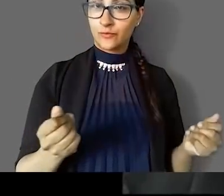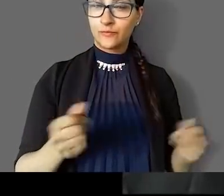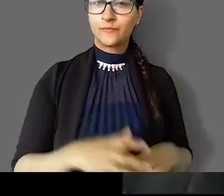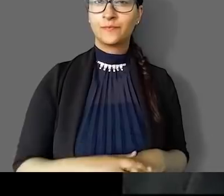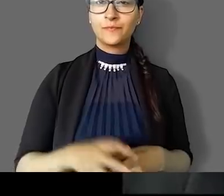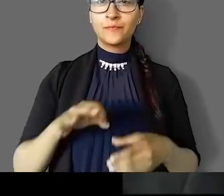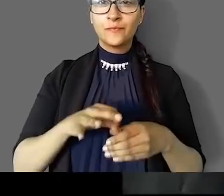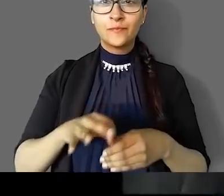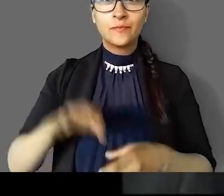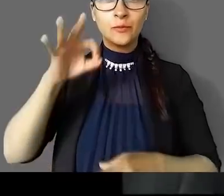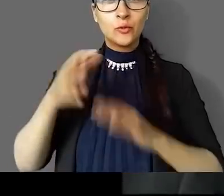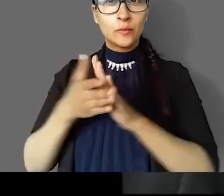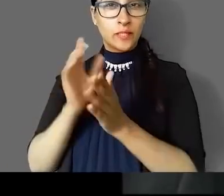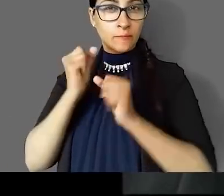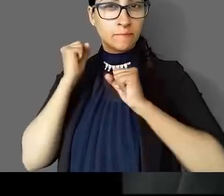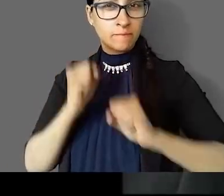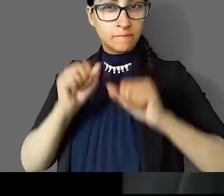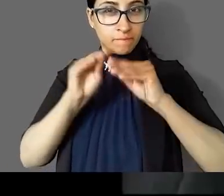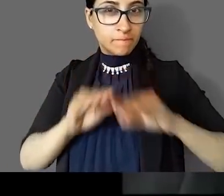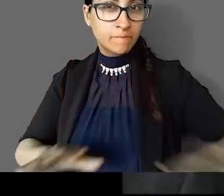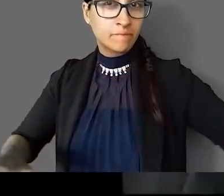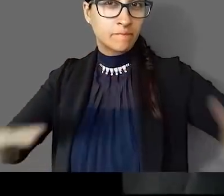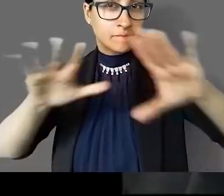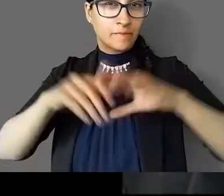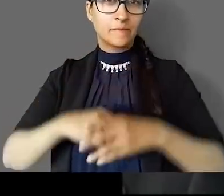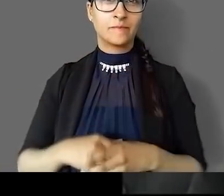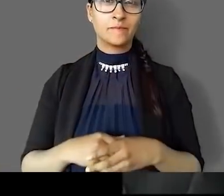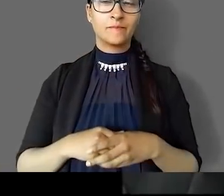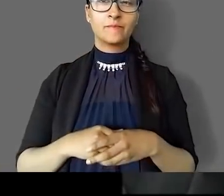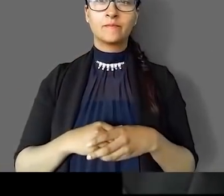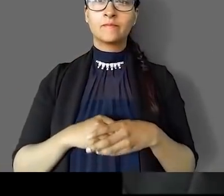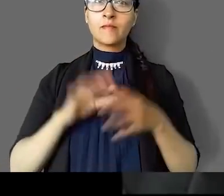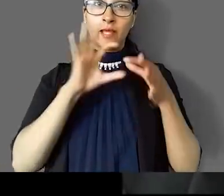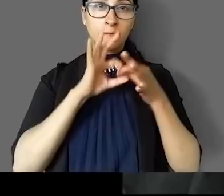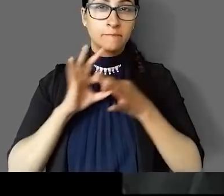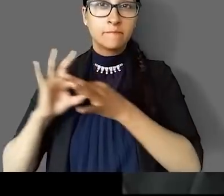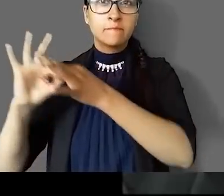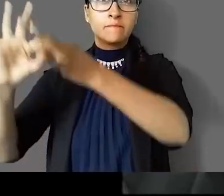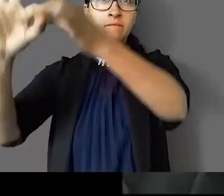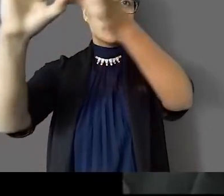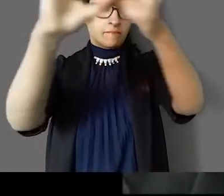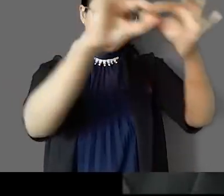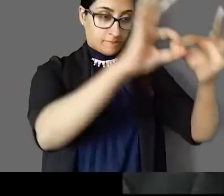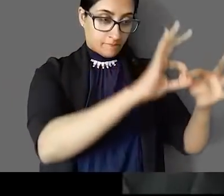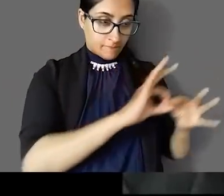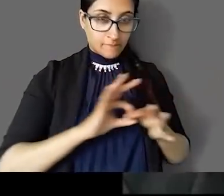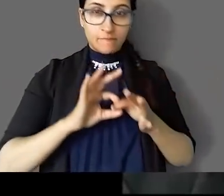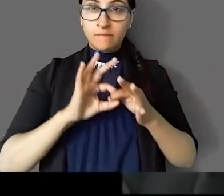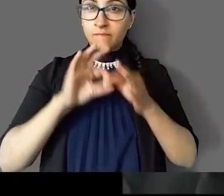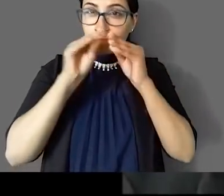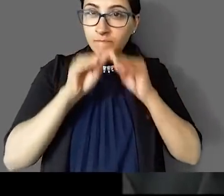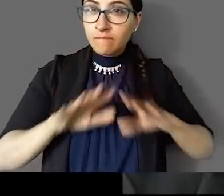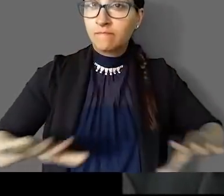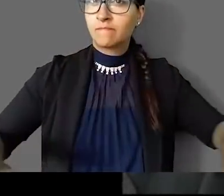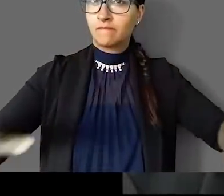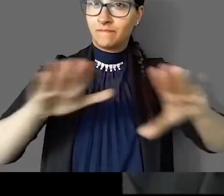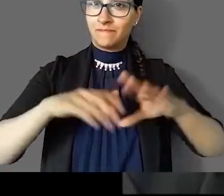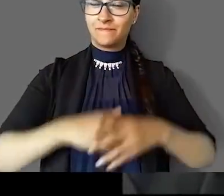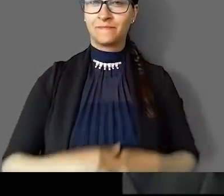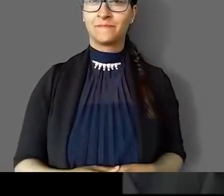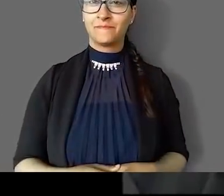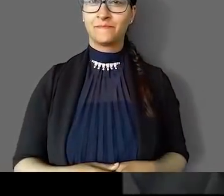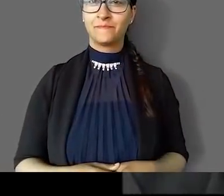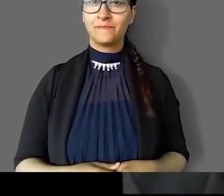your faith, and for unity amongst all of you. And though I will be leaving you